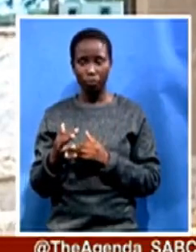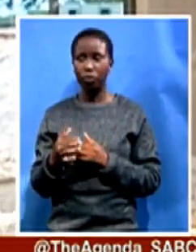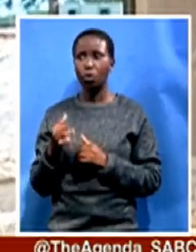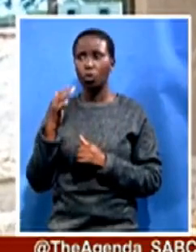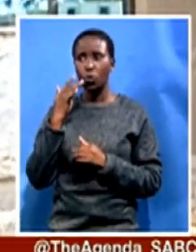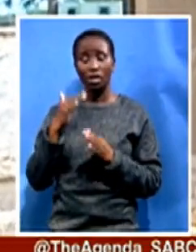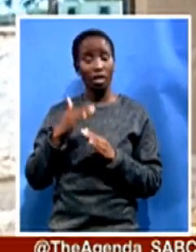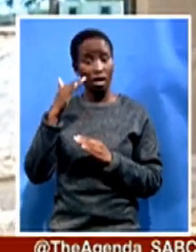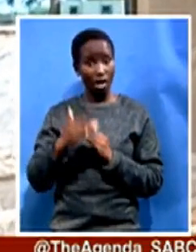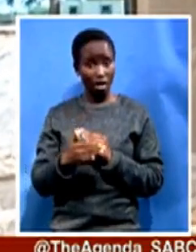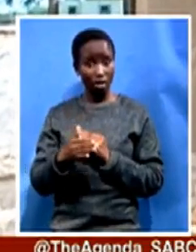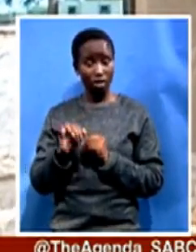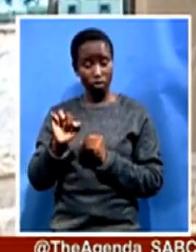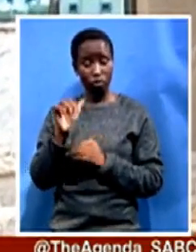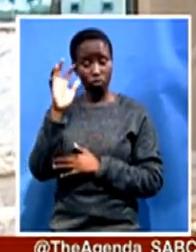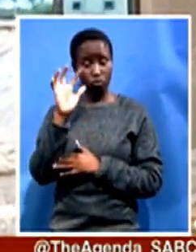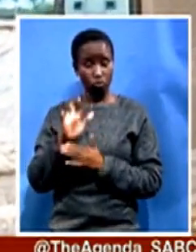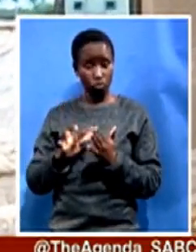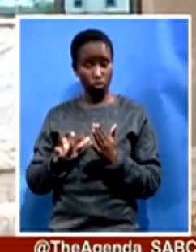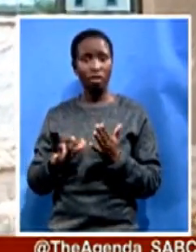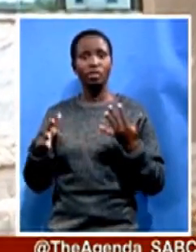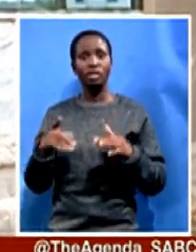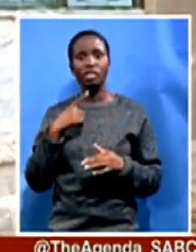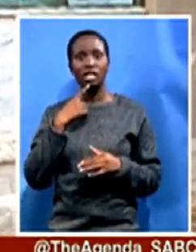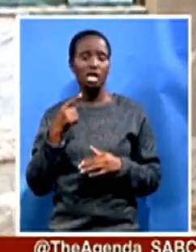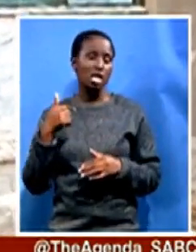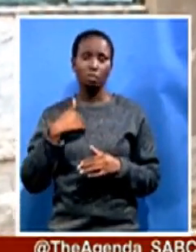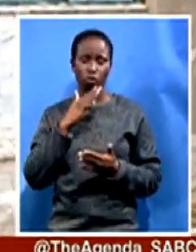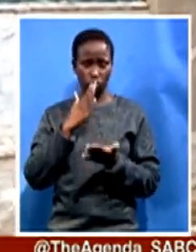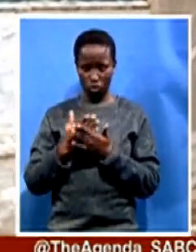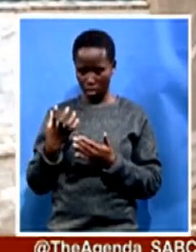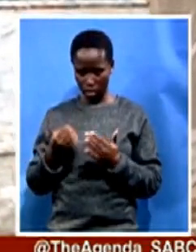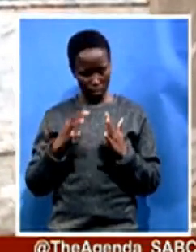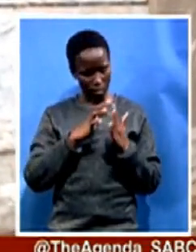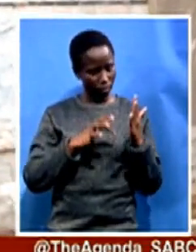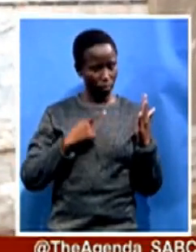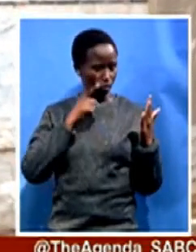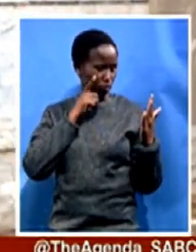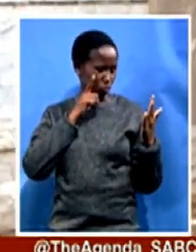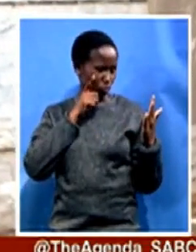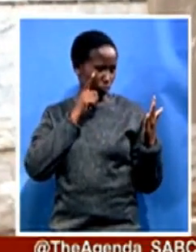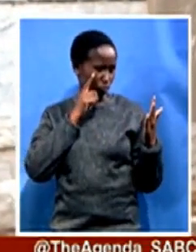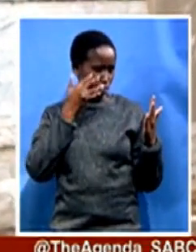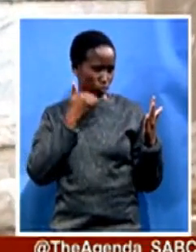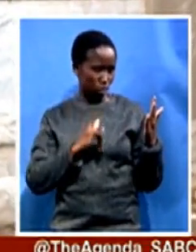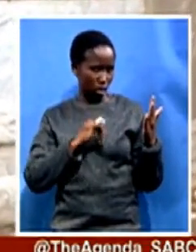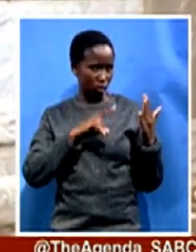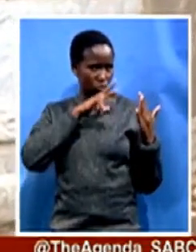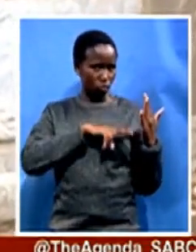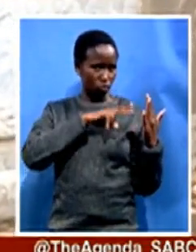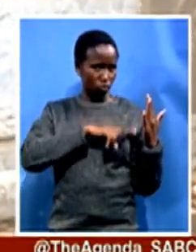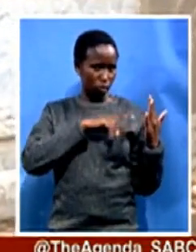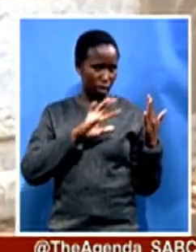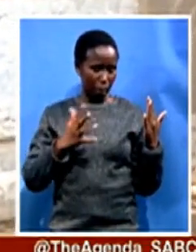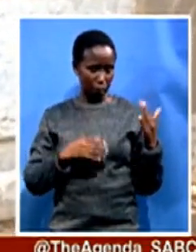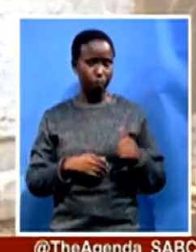stated that, I'm not sure if I have it here with me, I'm just going to try, and go through it. In terms of the COVID-19